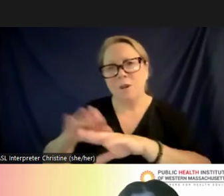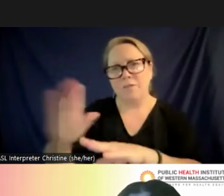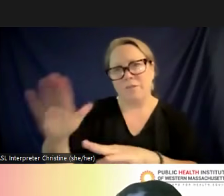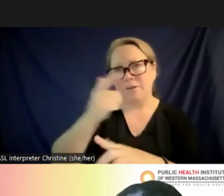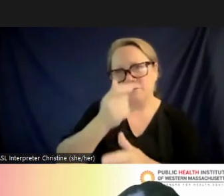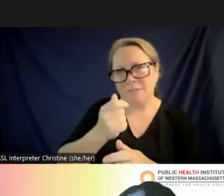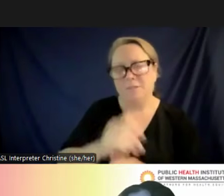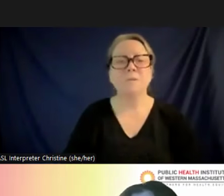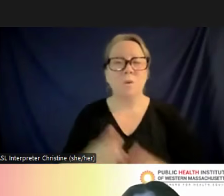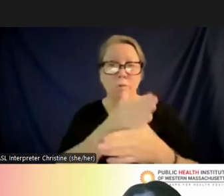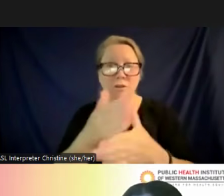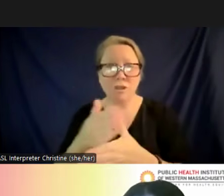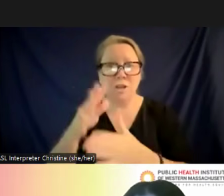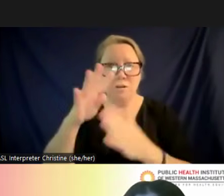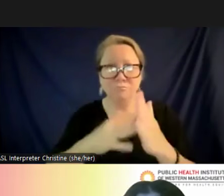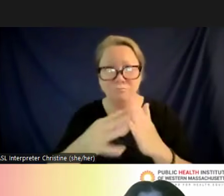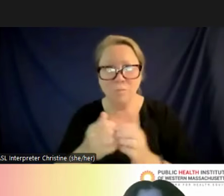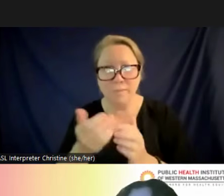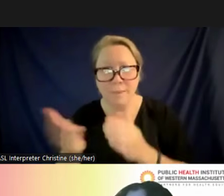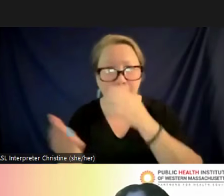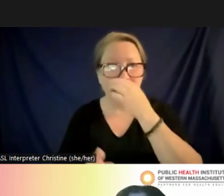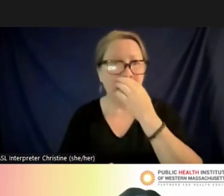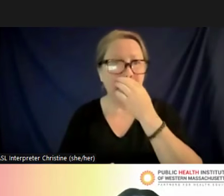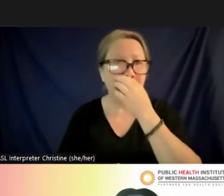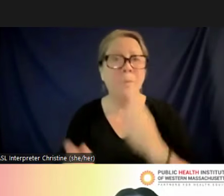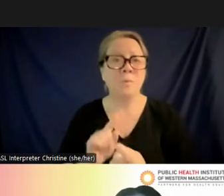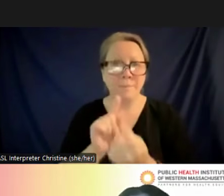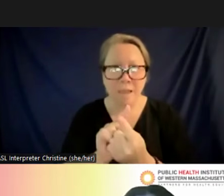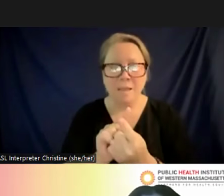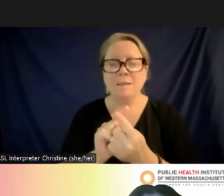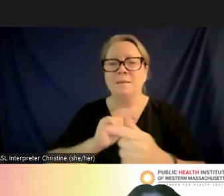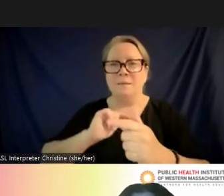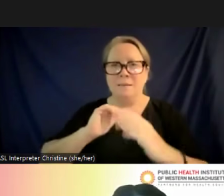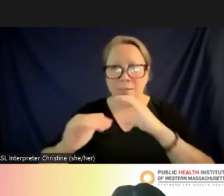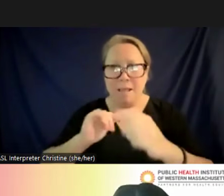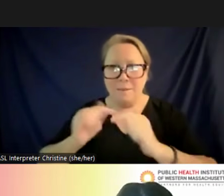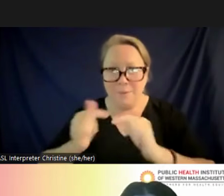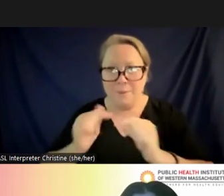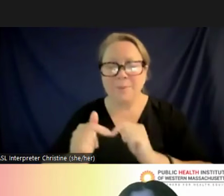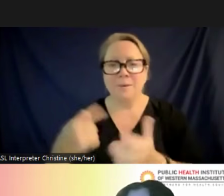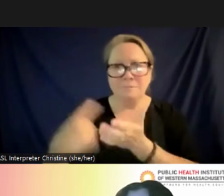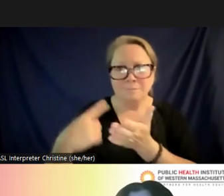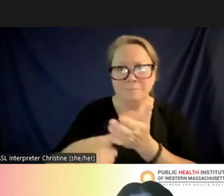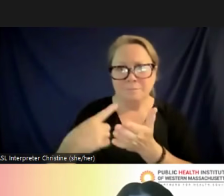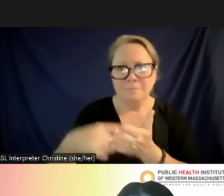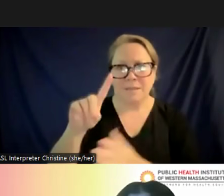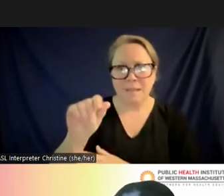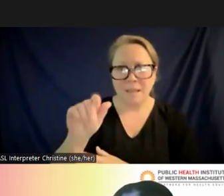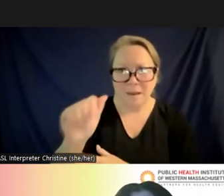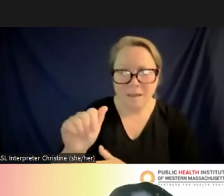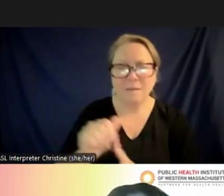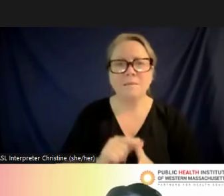We shared those tables with them. We met, we emailed back and forth, we talked about the data, talked